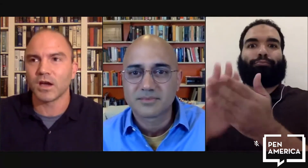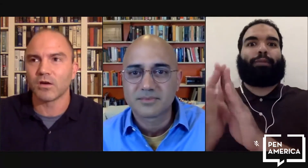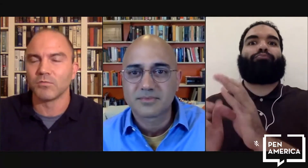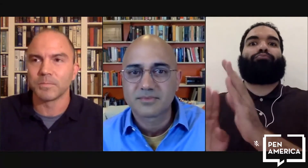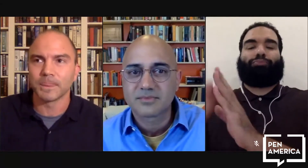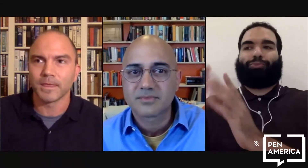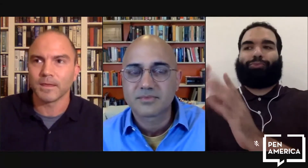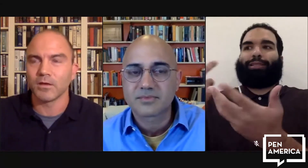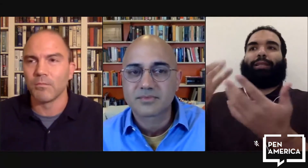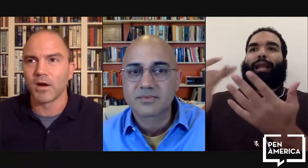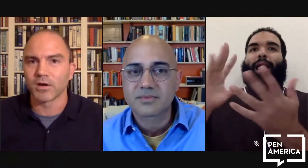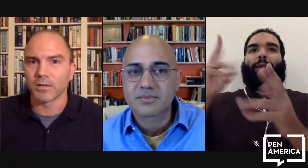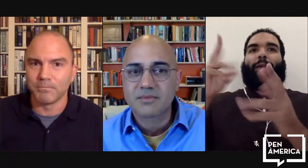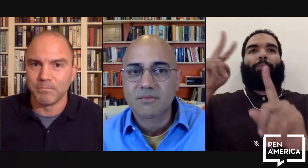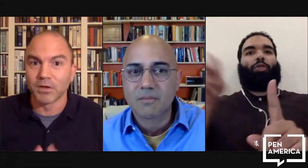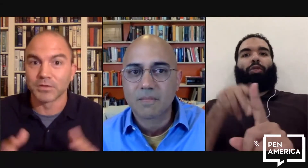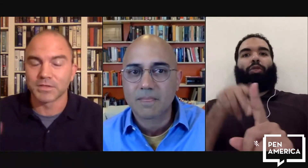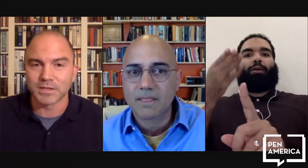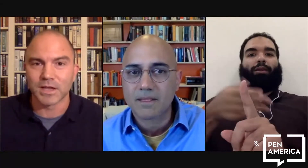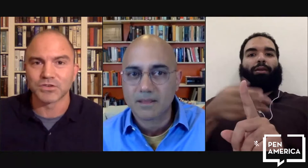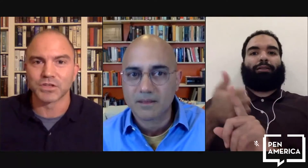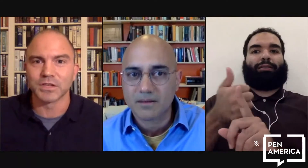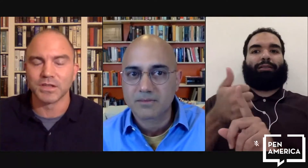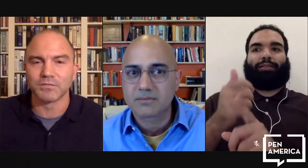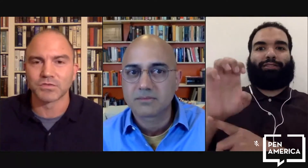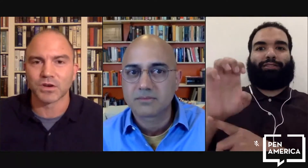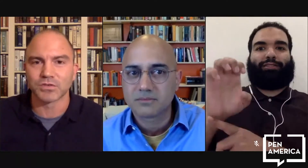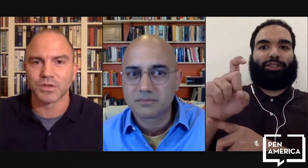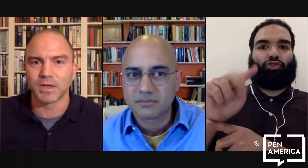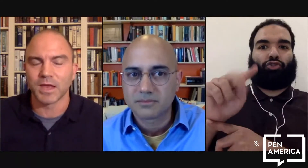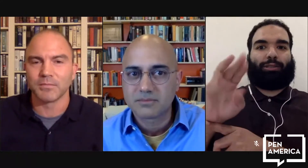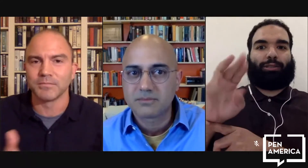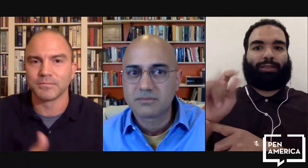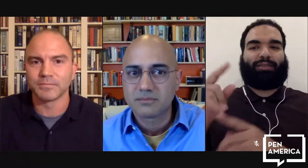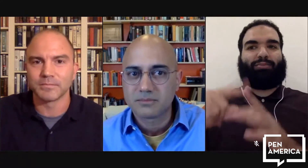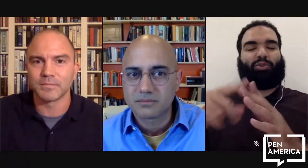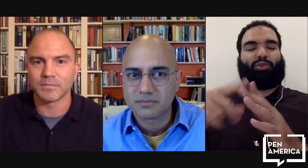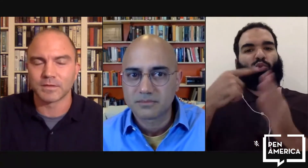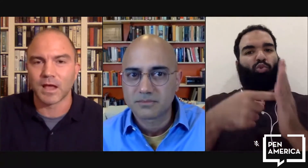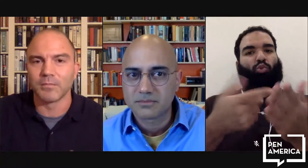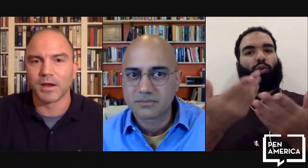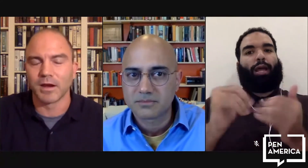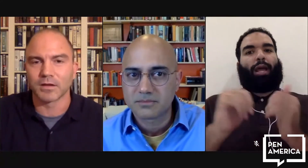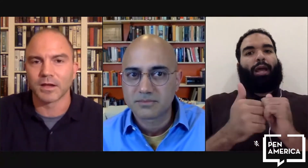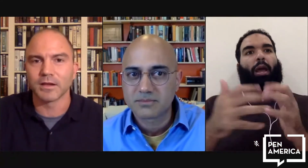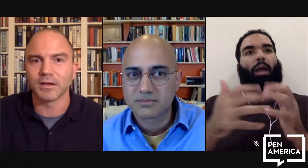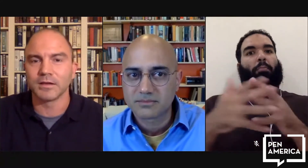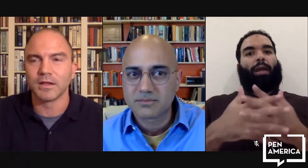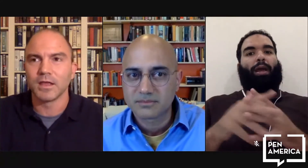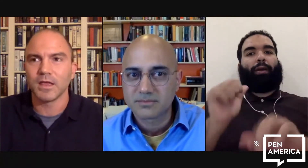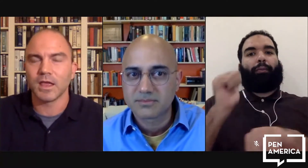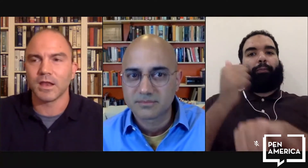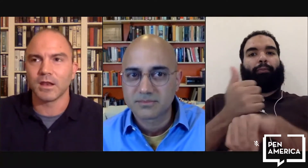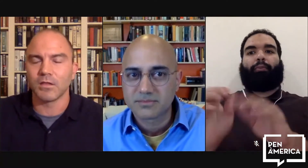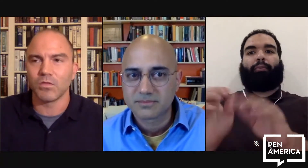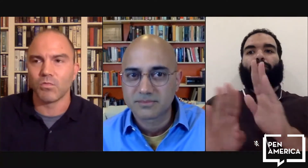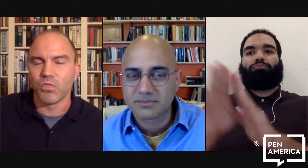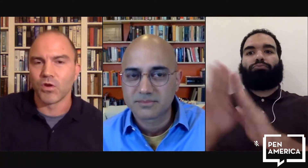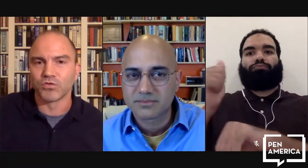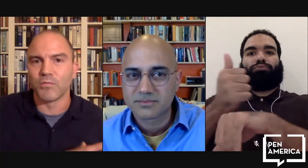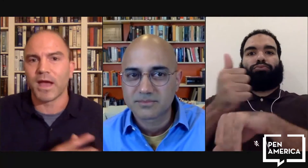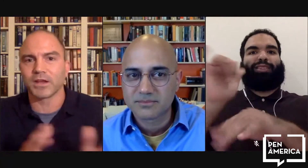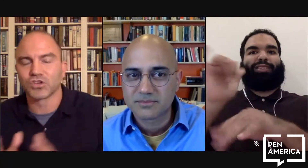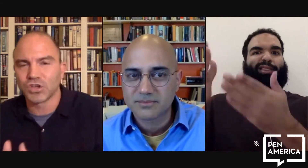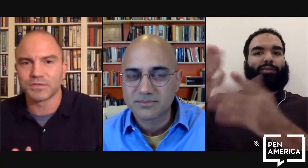see how, America built essentially the infrastructure that became the Taliban and Al-Qaeda, and